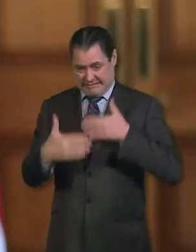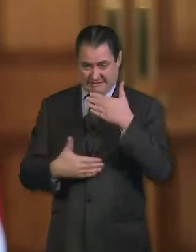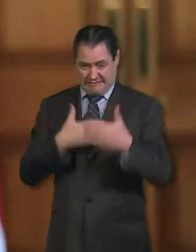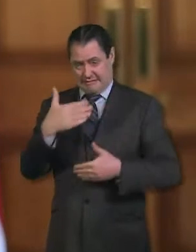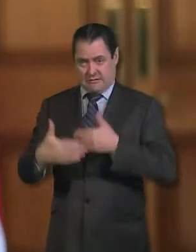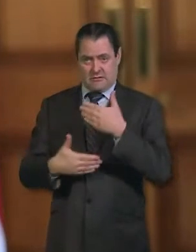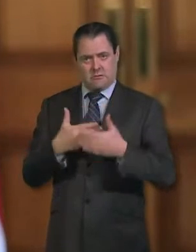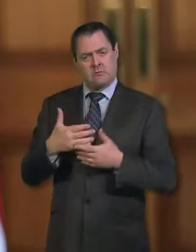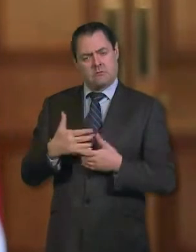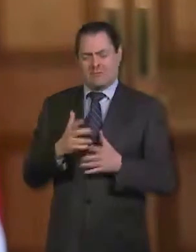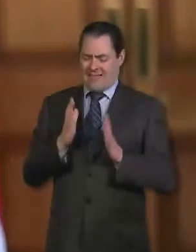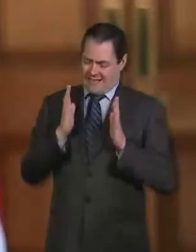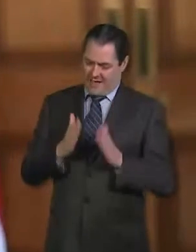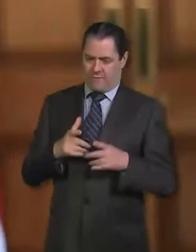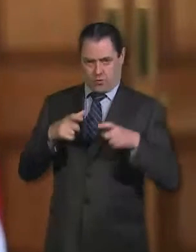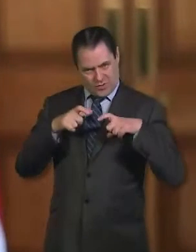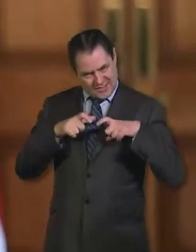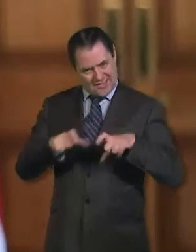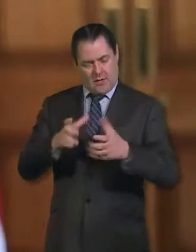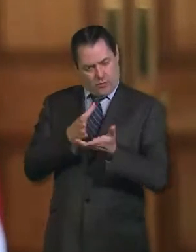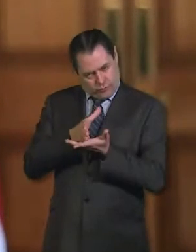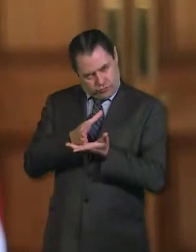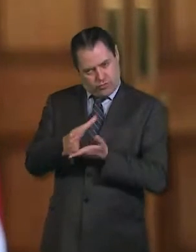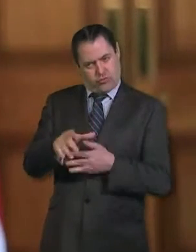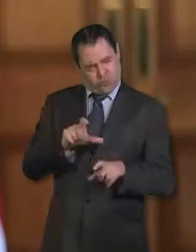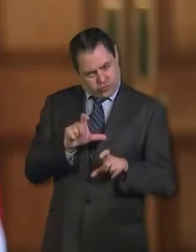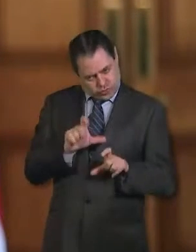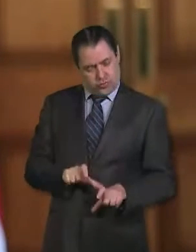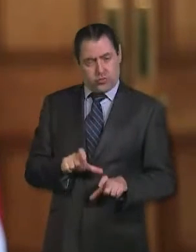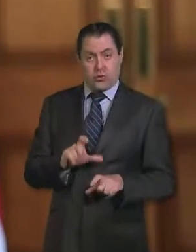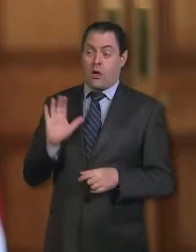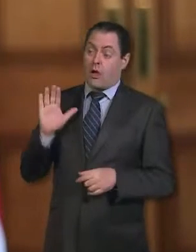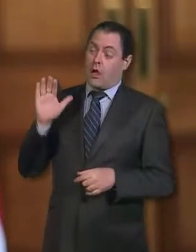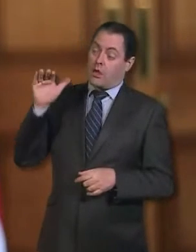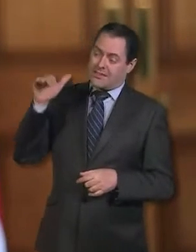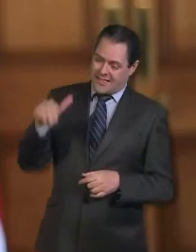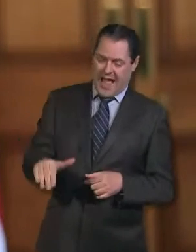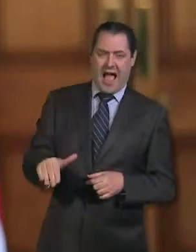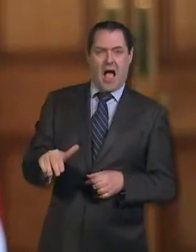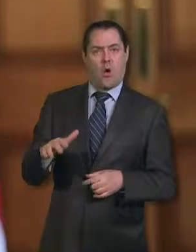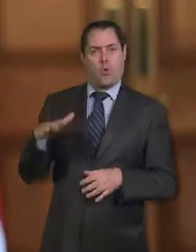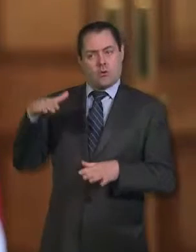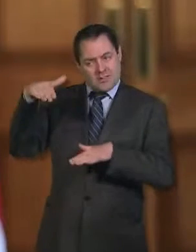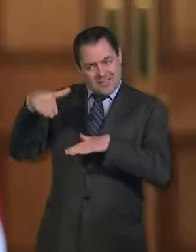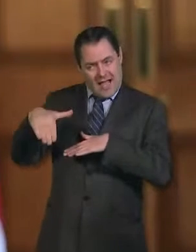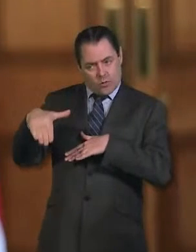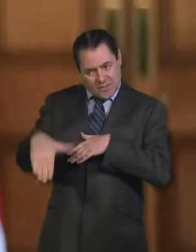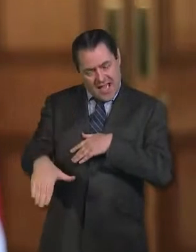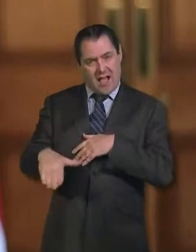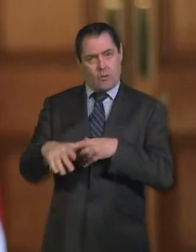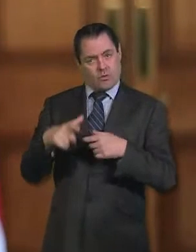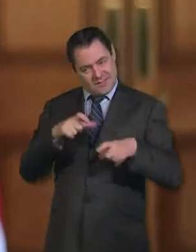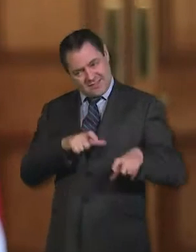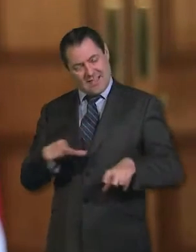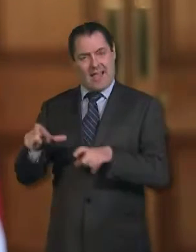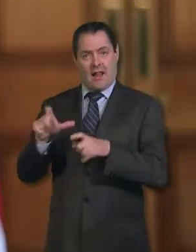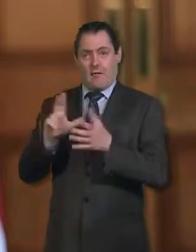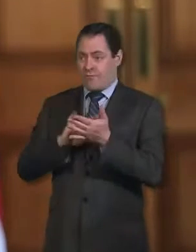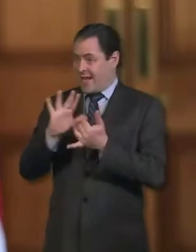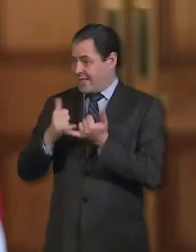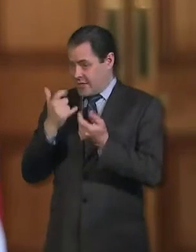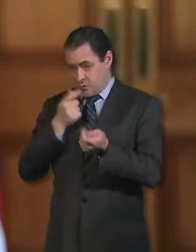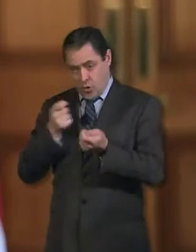this. We're past the peak. We're flattening the curve. We protected the NHS. The number of deaths is